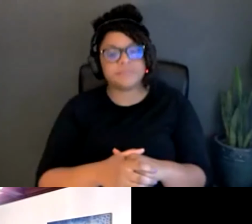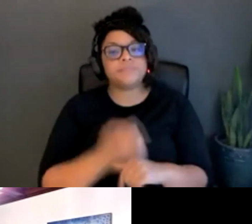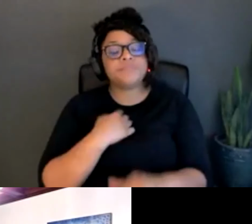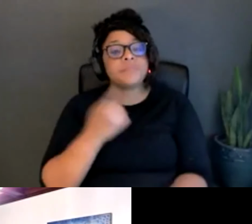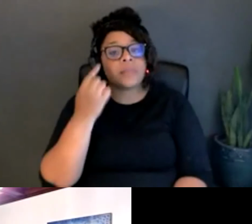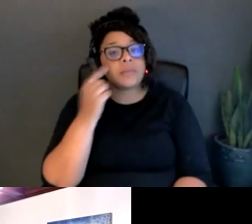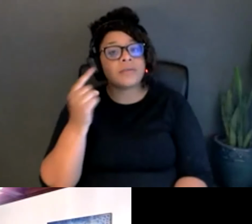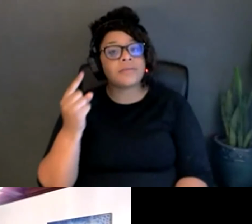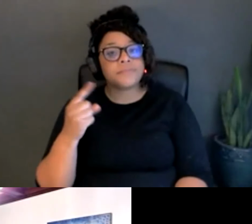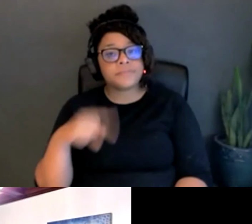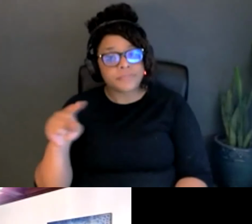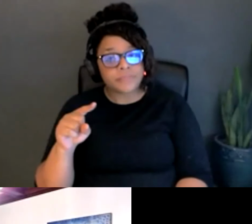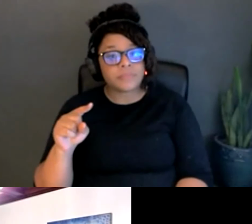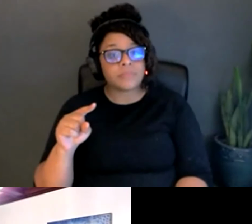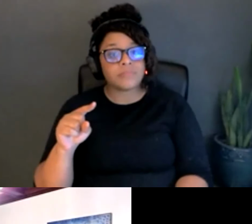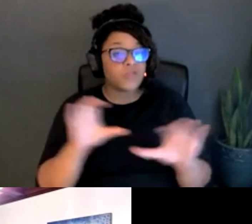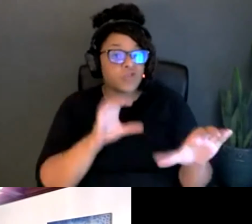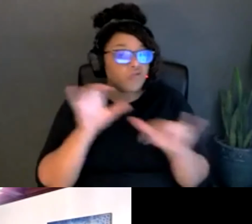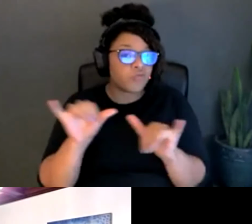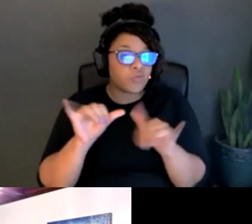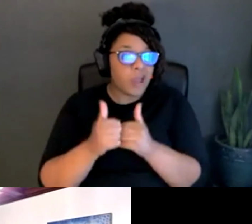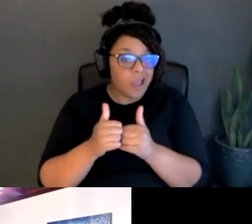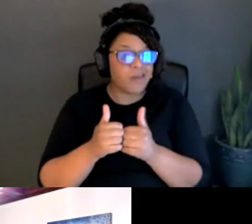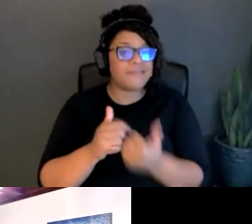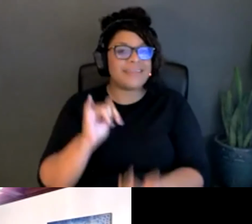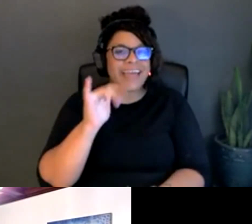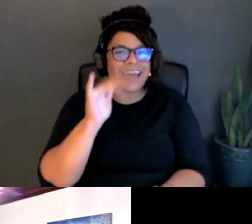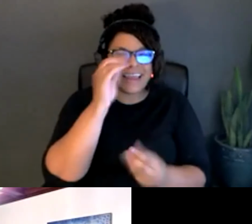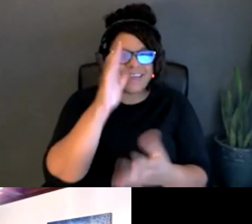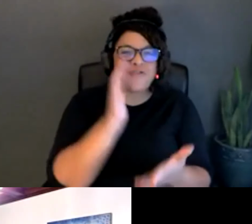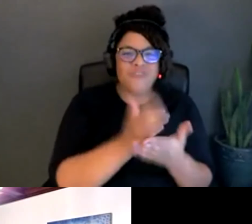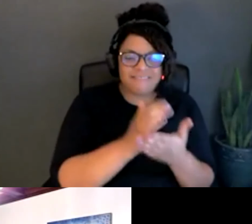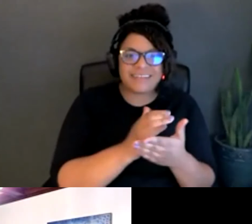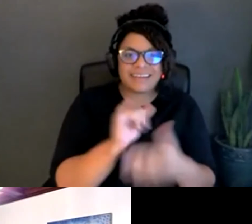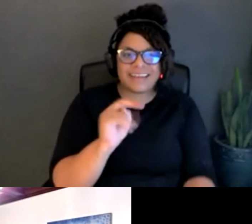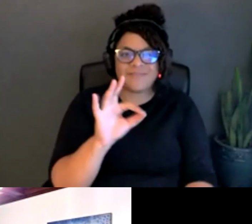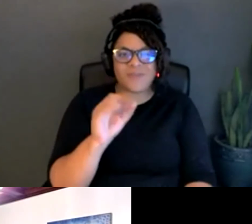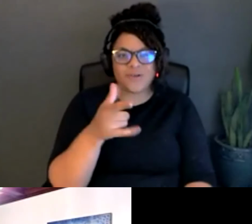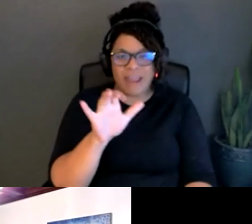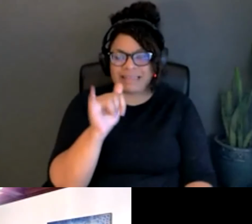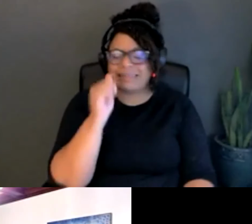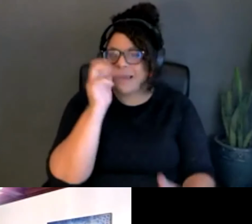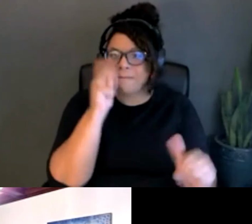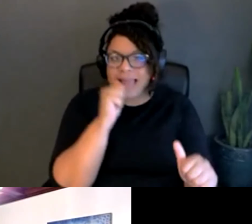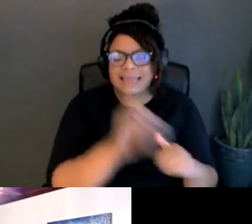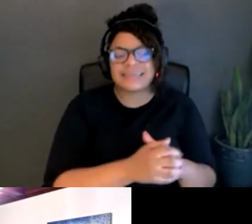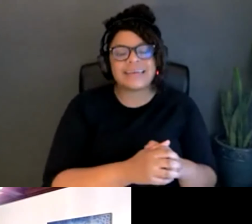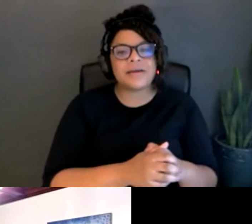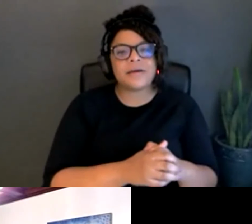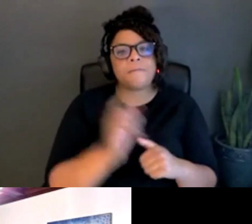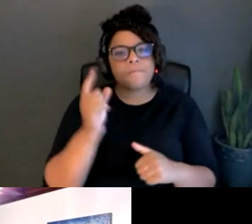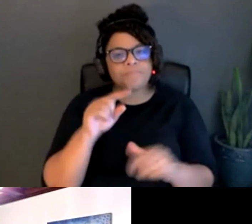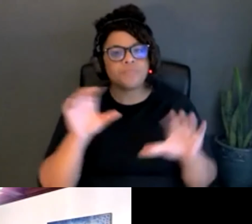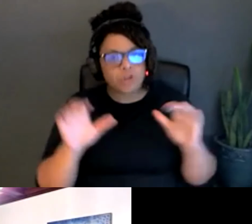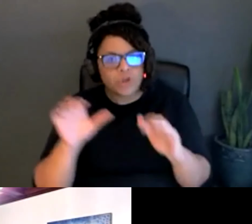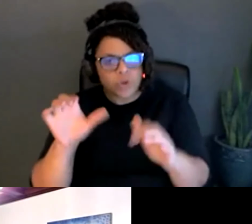it by doing what I saw in that infographic that is just amazing, that they begin to do